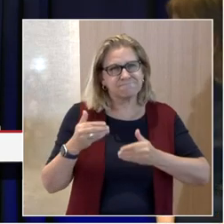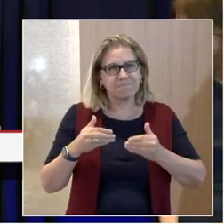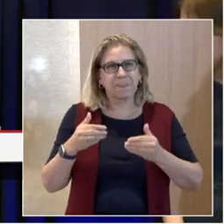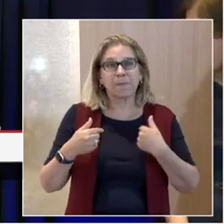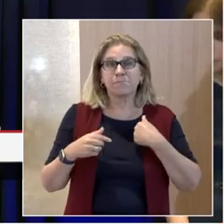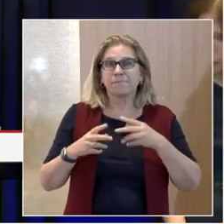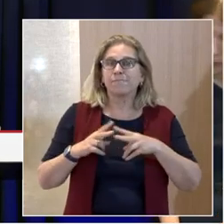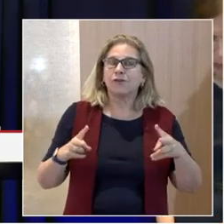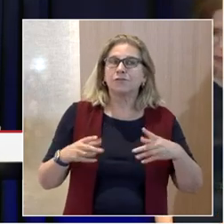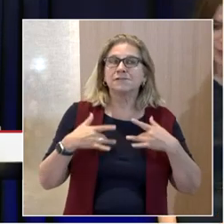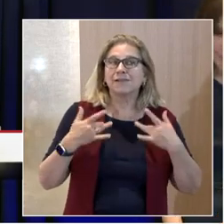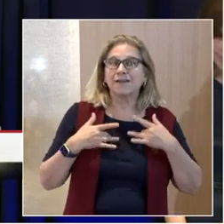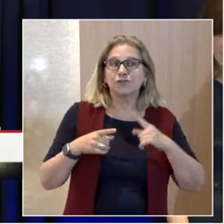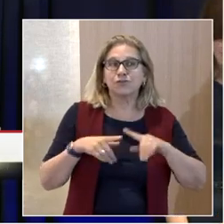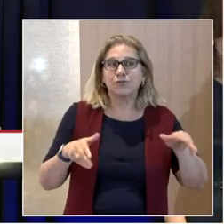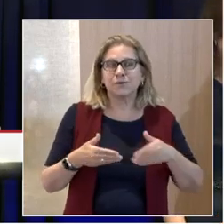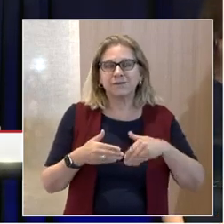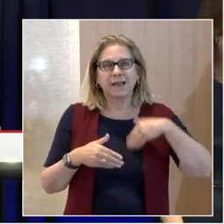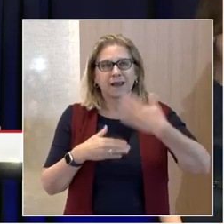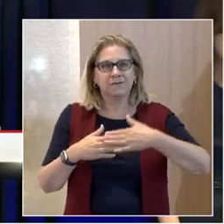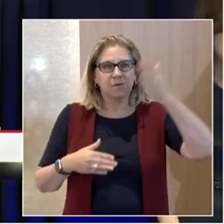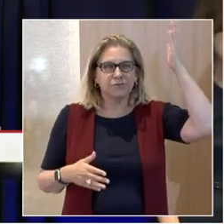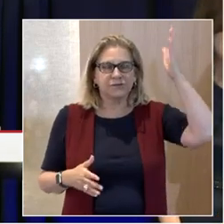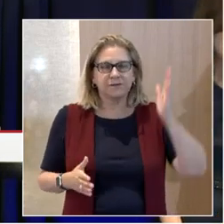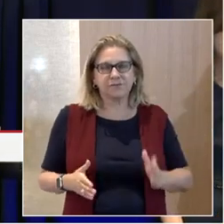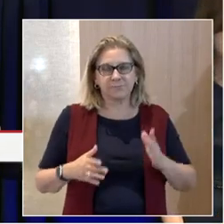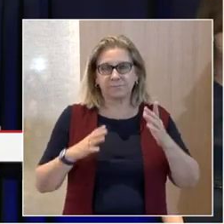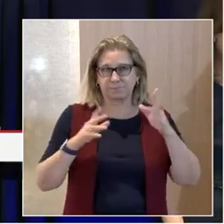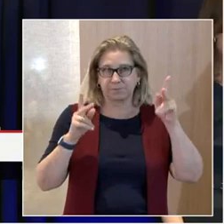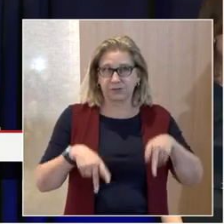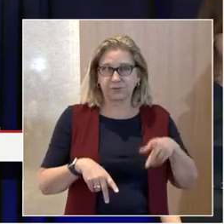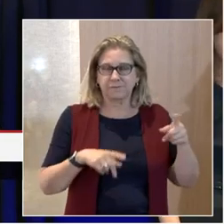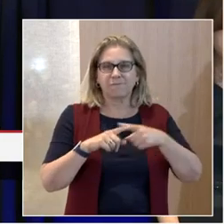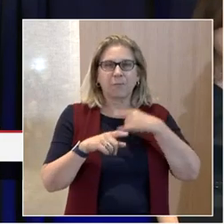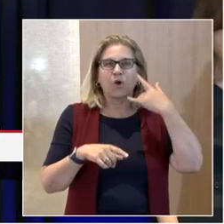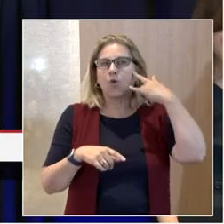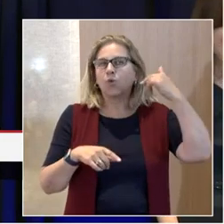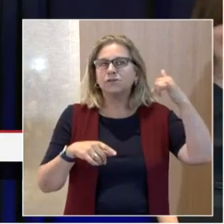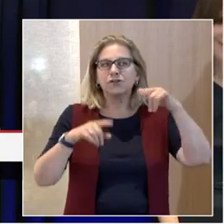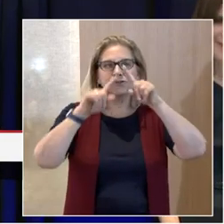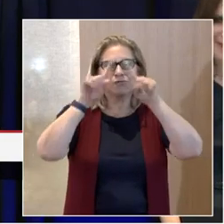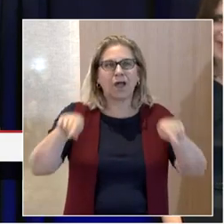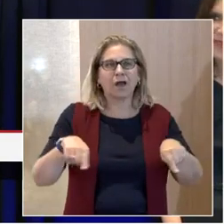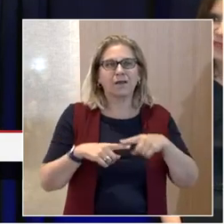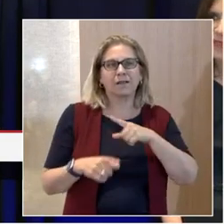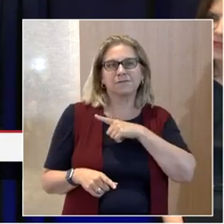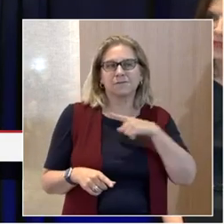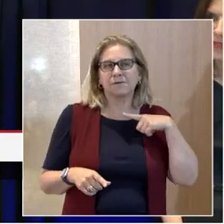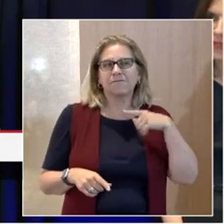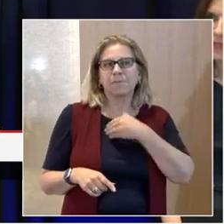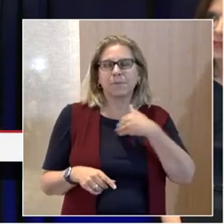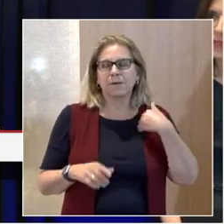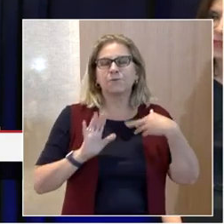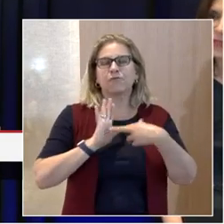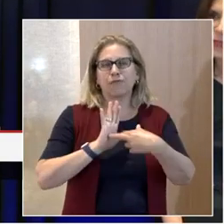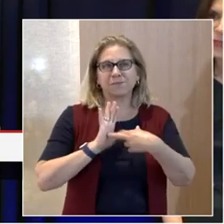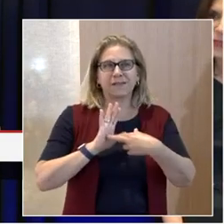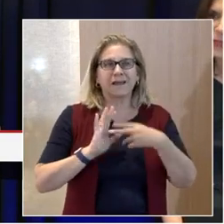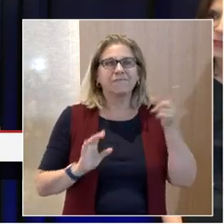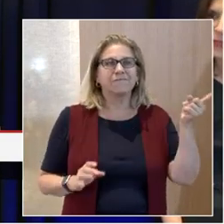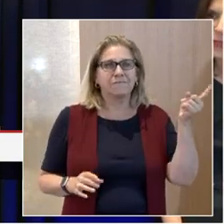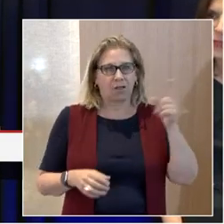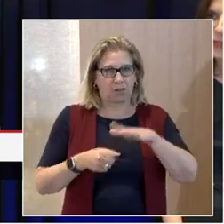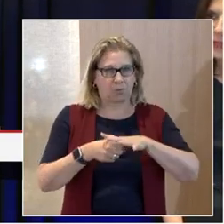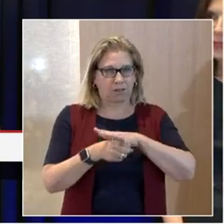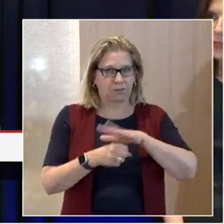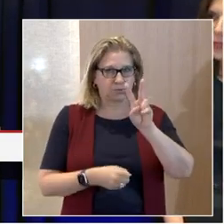Golden Triangle area, we are represented by a dynamic council member who represents Ward 2 and Councilmember Brooke Pinto. And I want to introduce her to